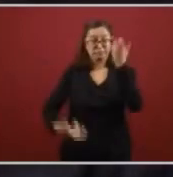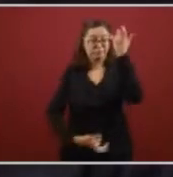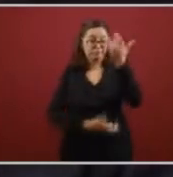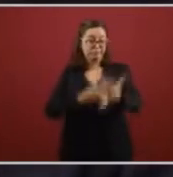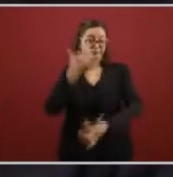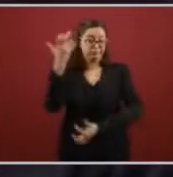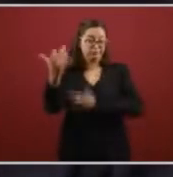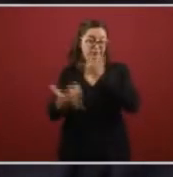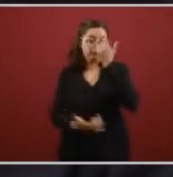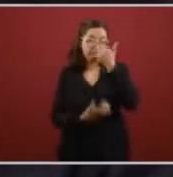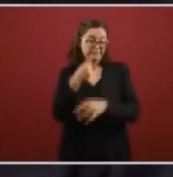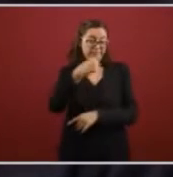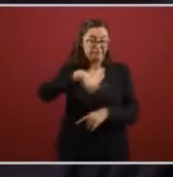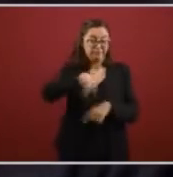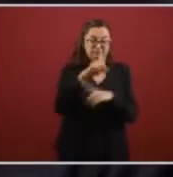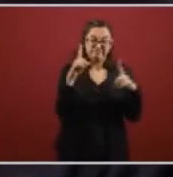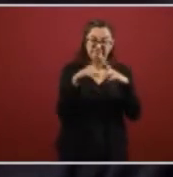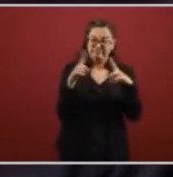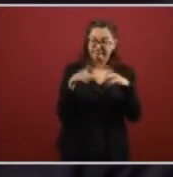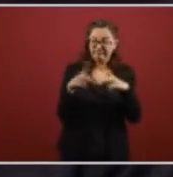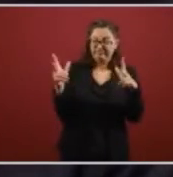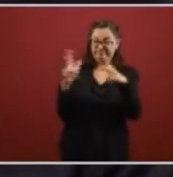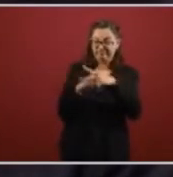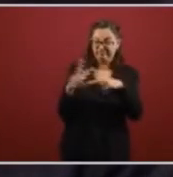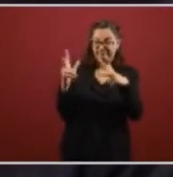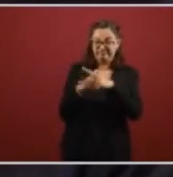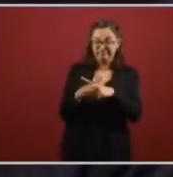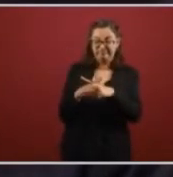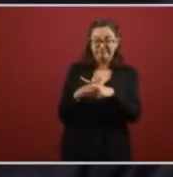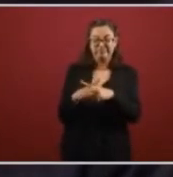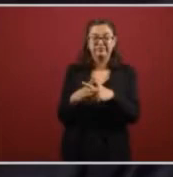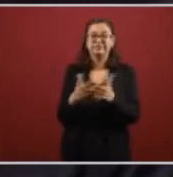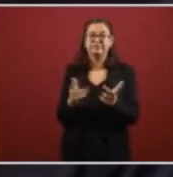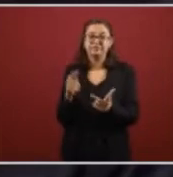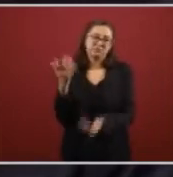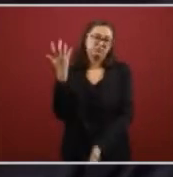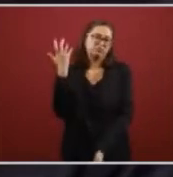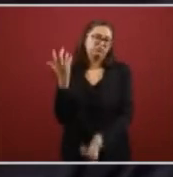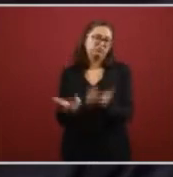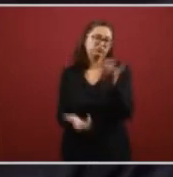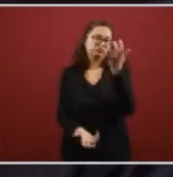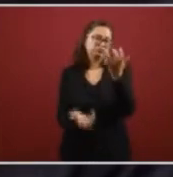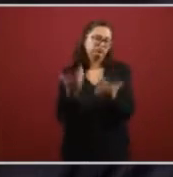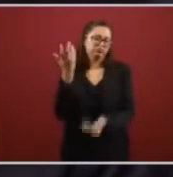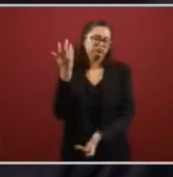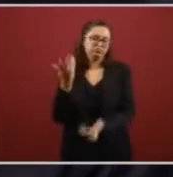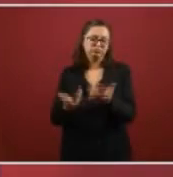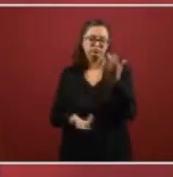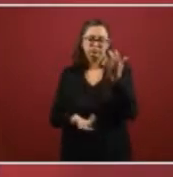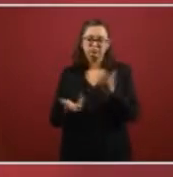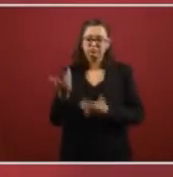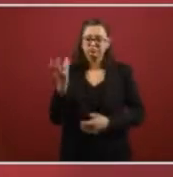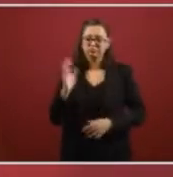Because there was a confrontation with the episcopal of the church.